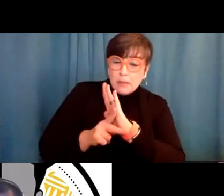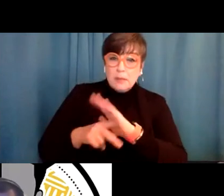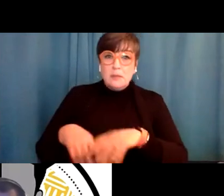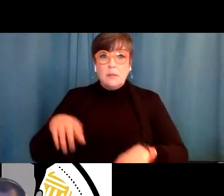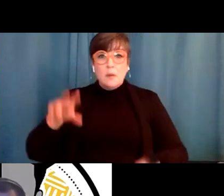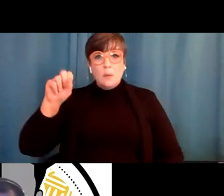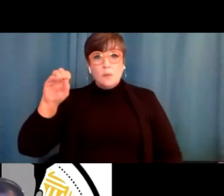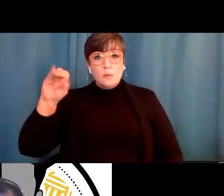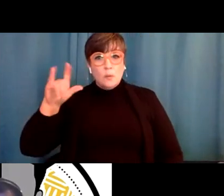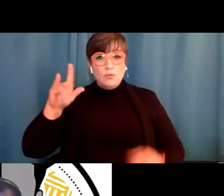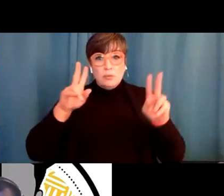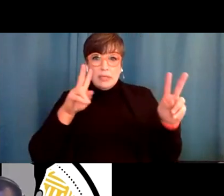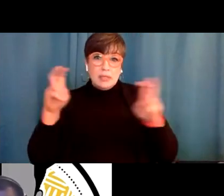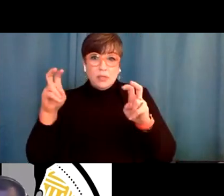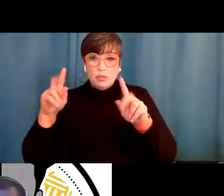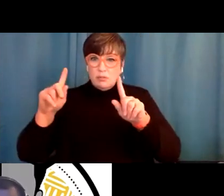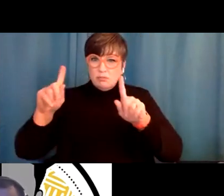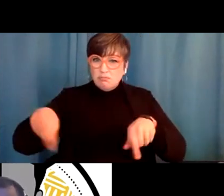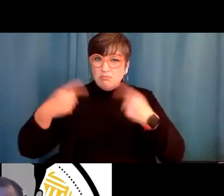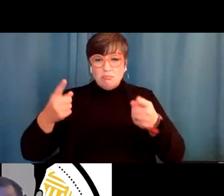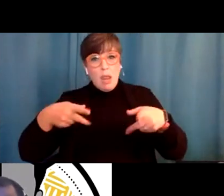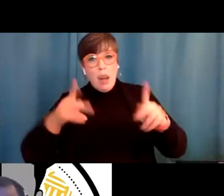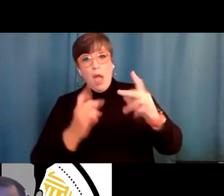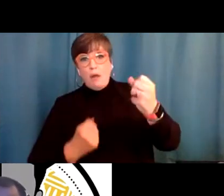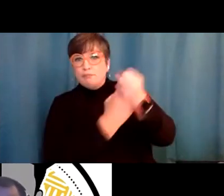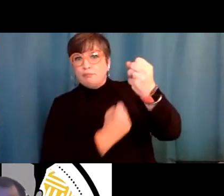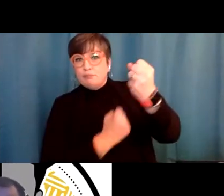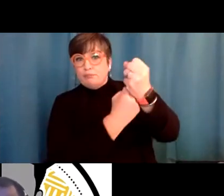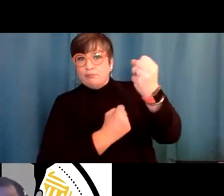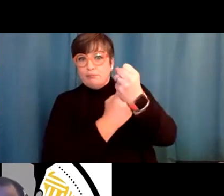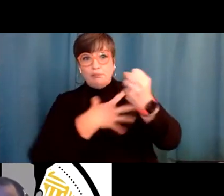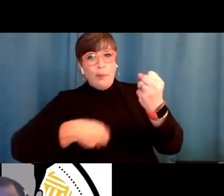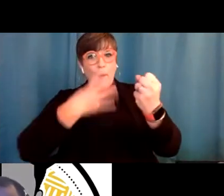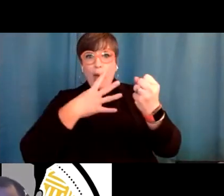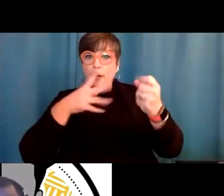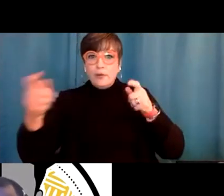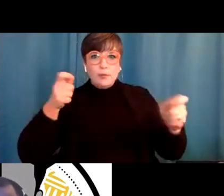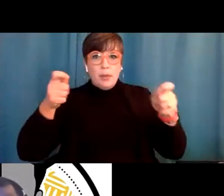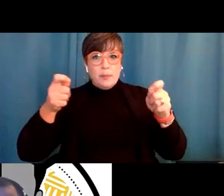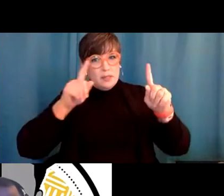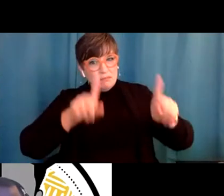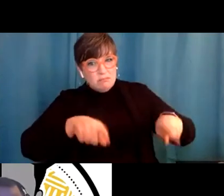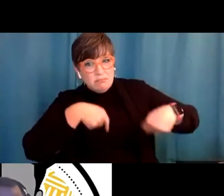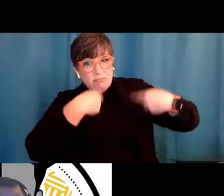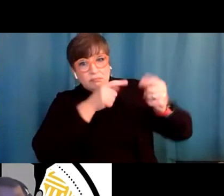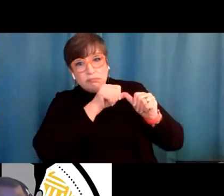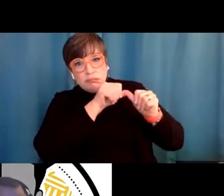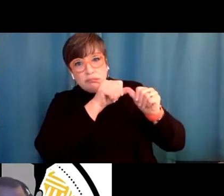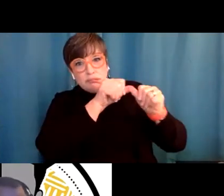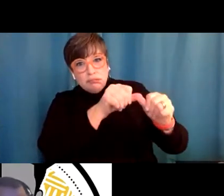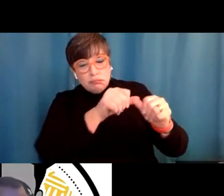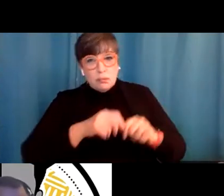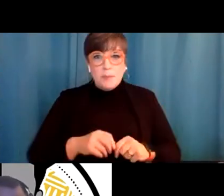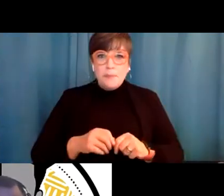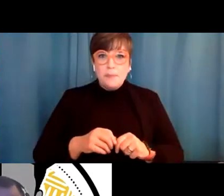that have enabled white supremacy. Without saying anything more, let me just really stress how much I